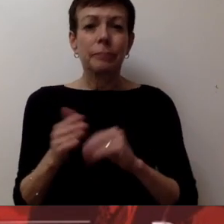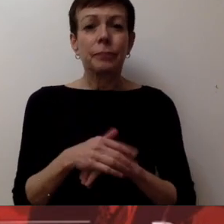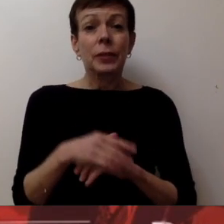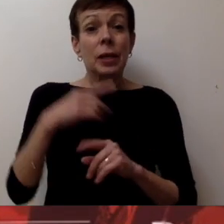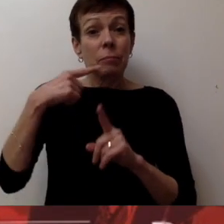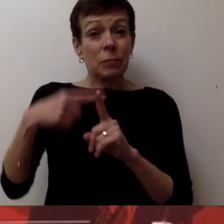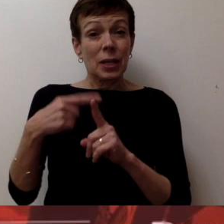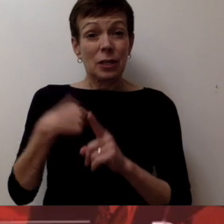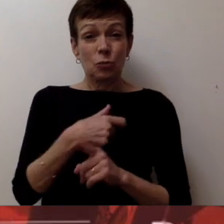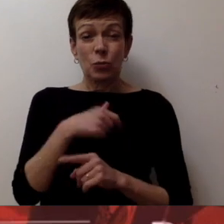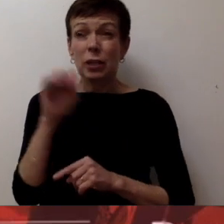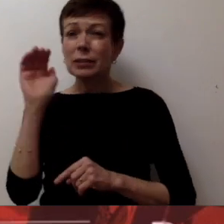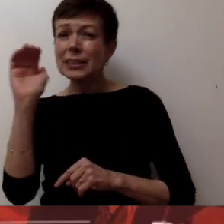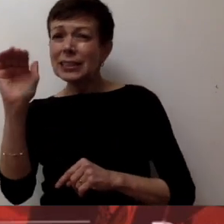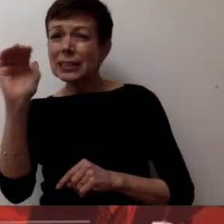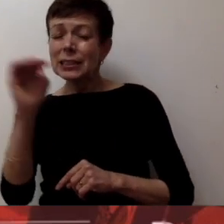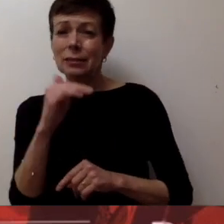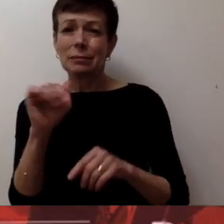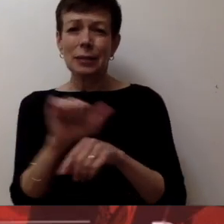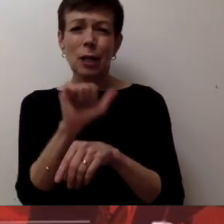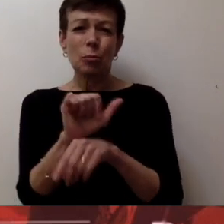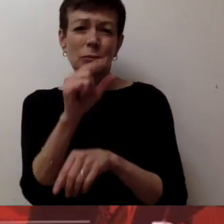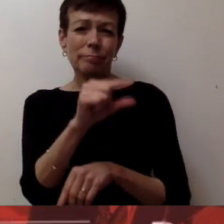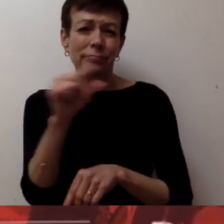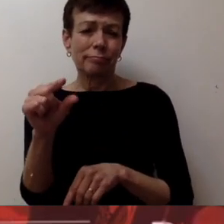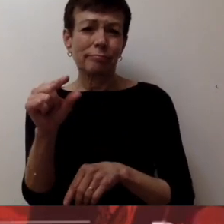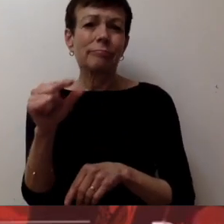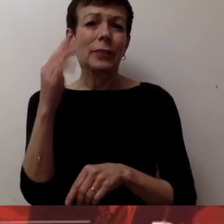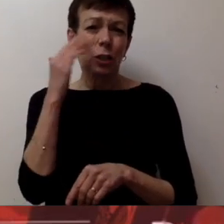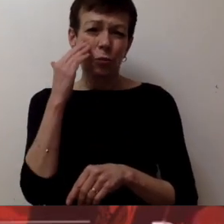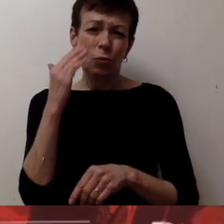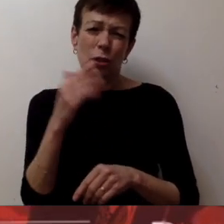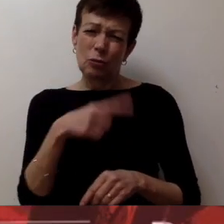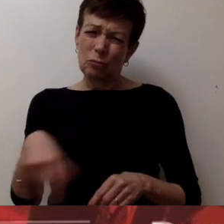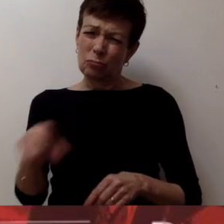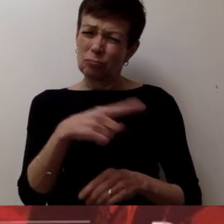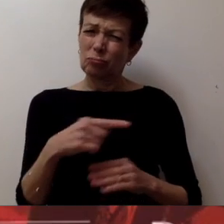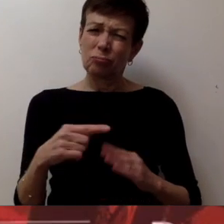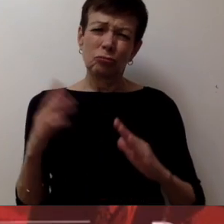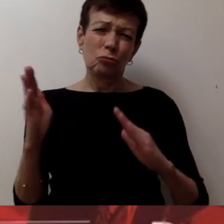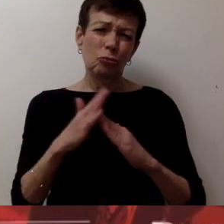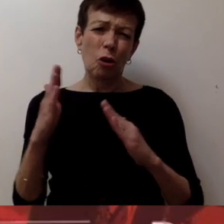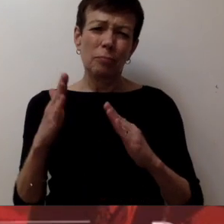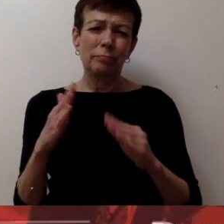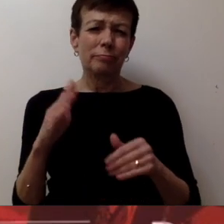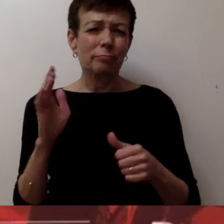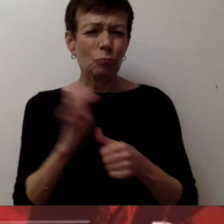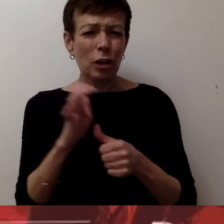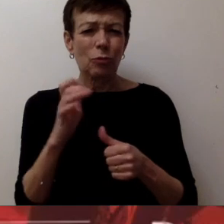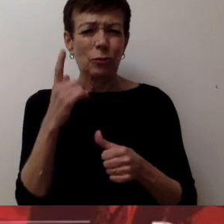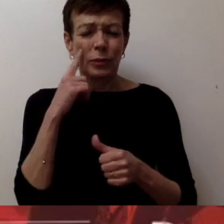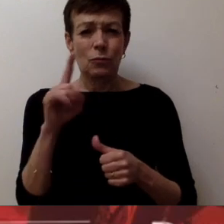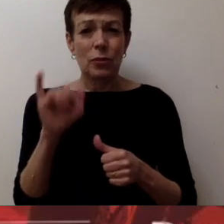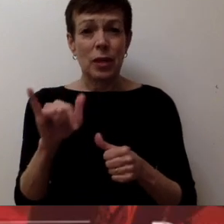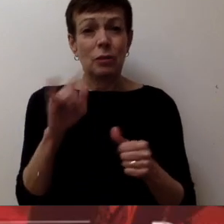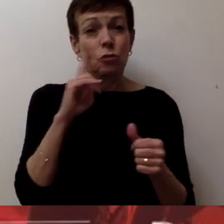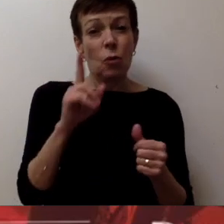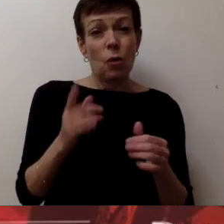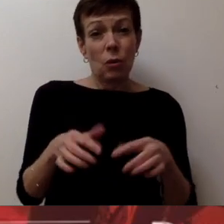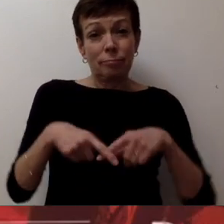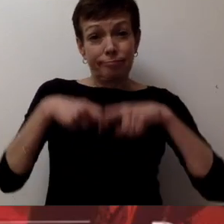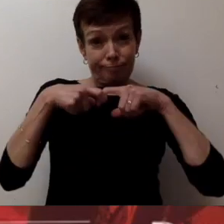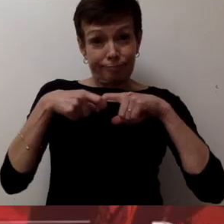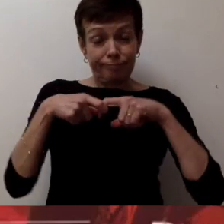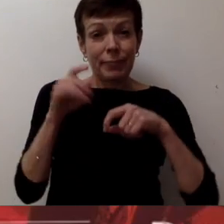from provincial emergency operations because we know that that's an issue of top priority for Red Deerians. So I'll defer that